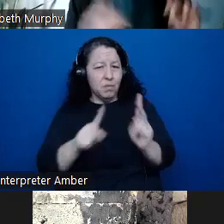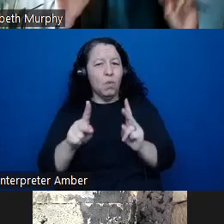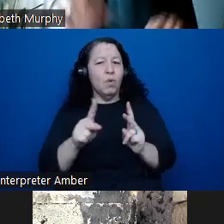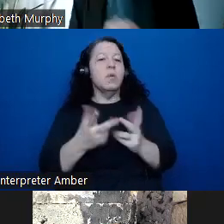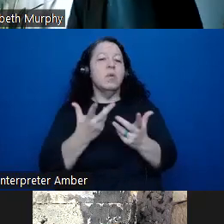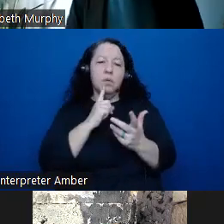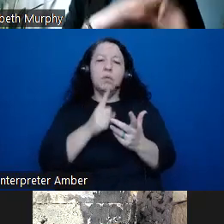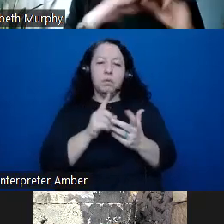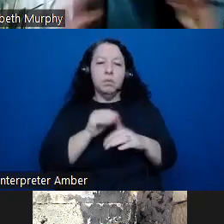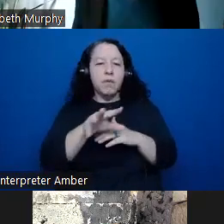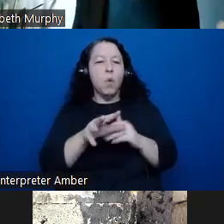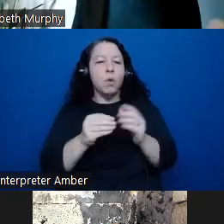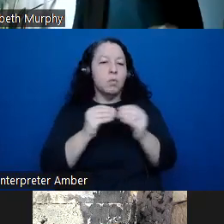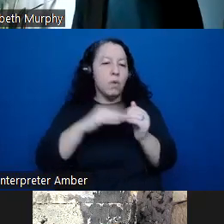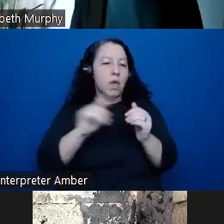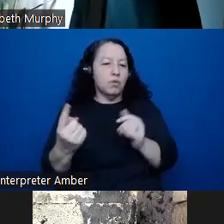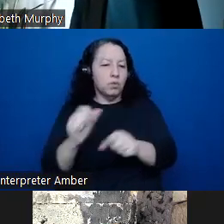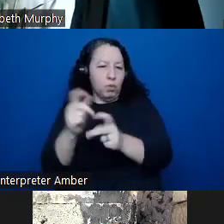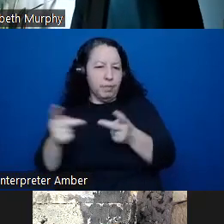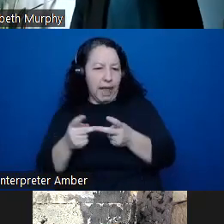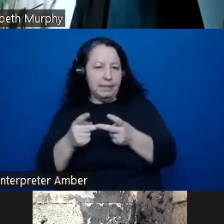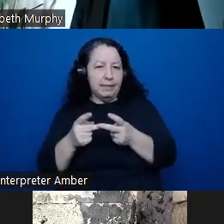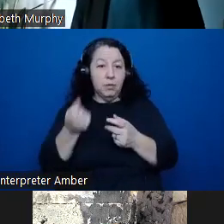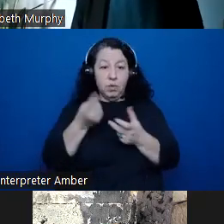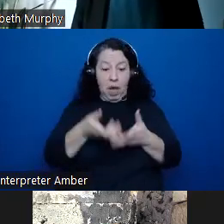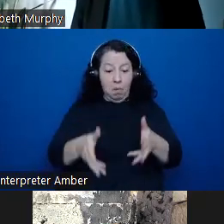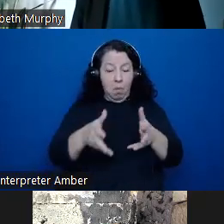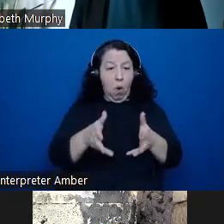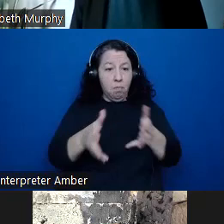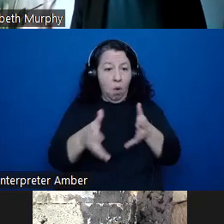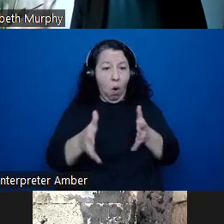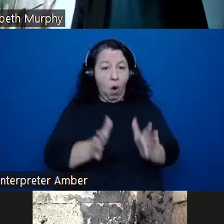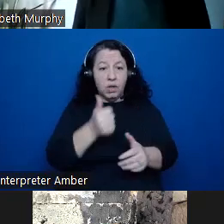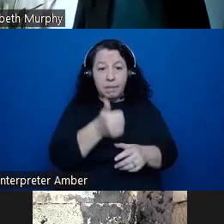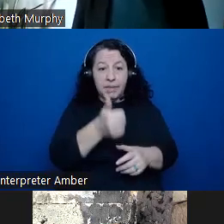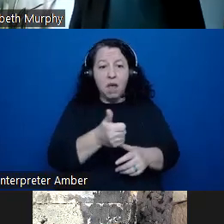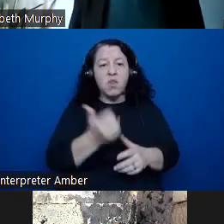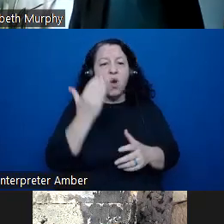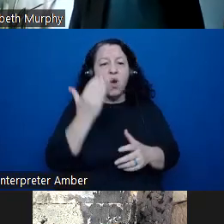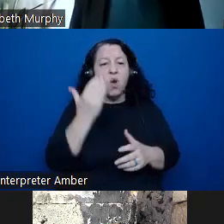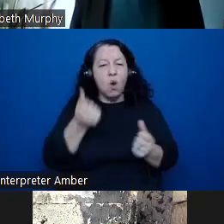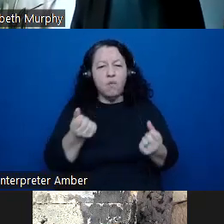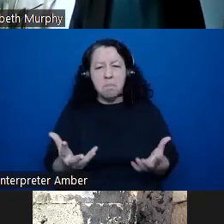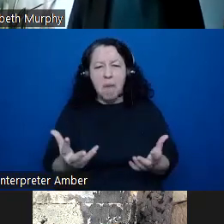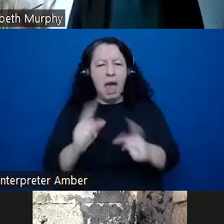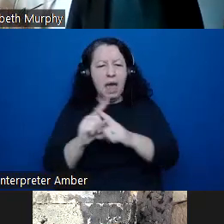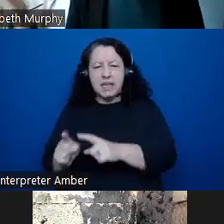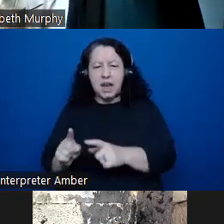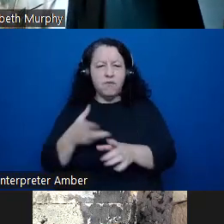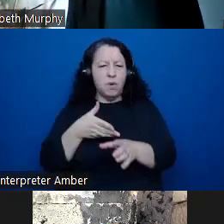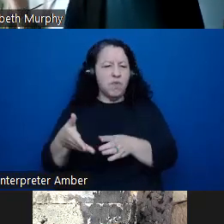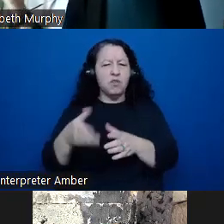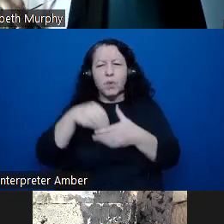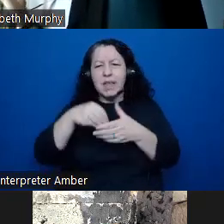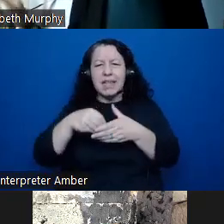So potters are only one of many dozens of professions known for the Roman world. And with so many professions and crafts, why should